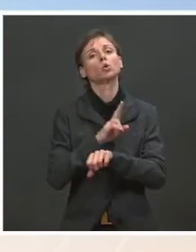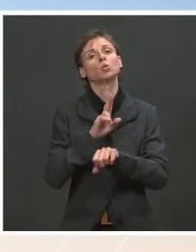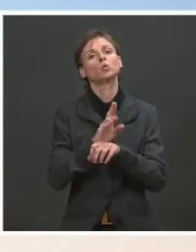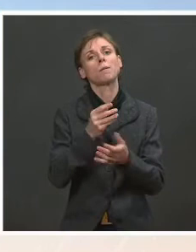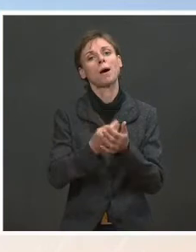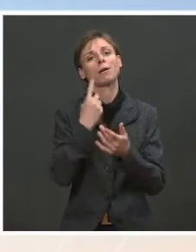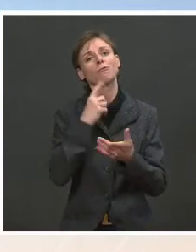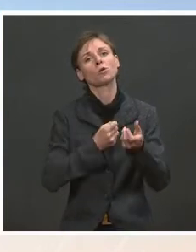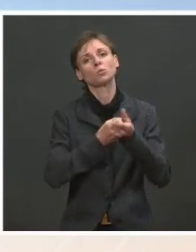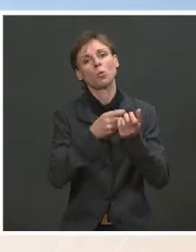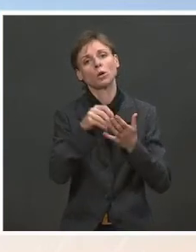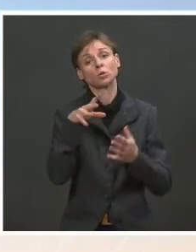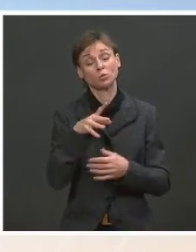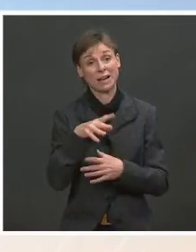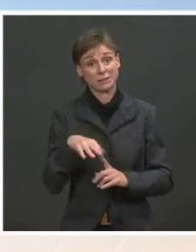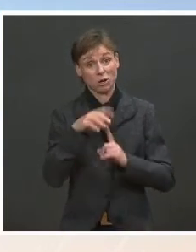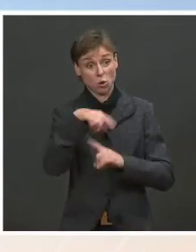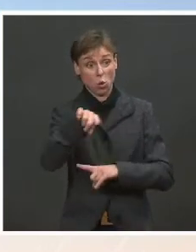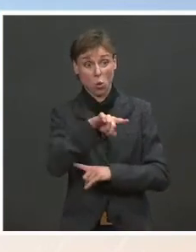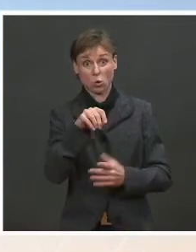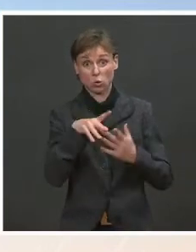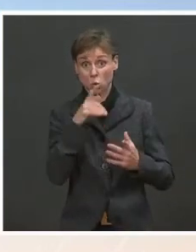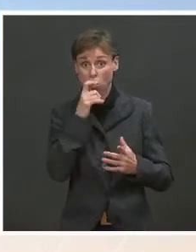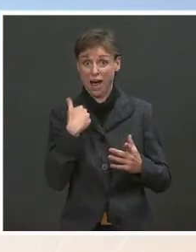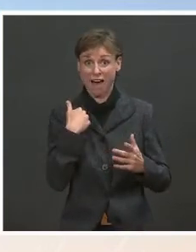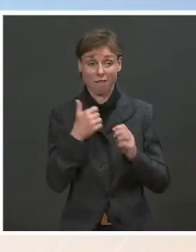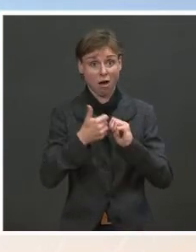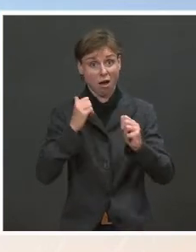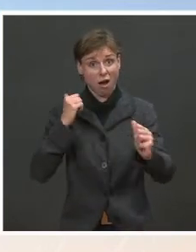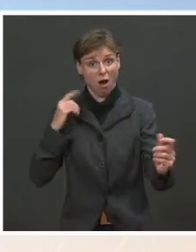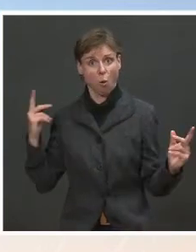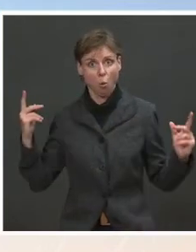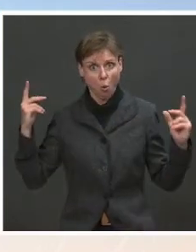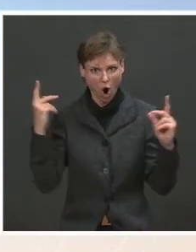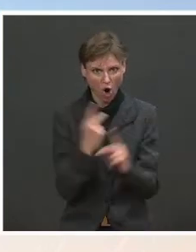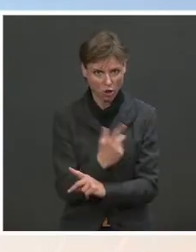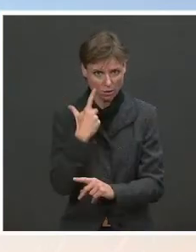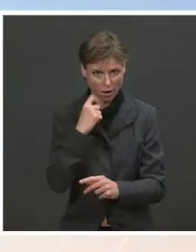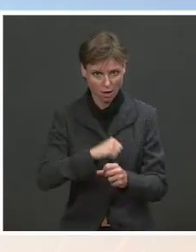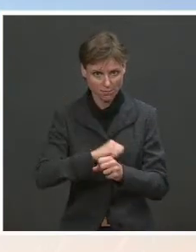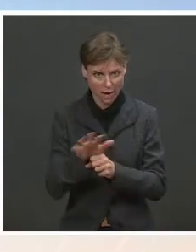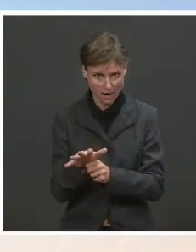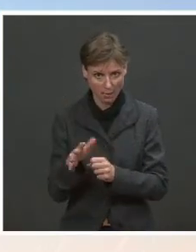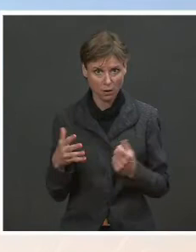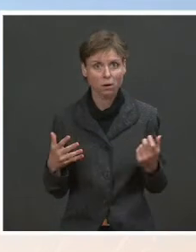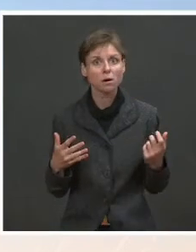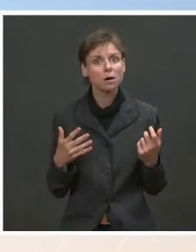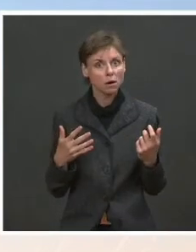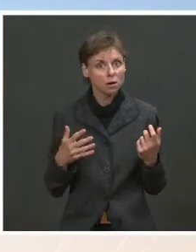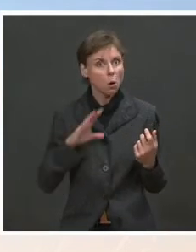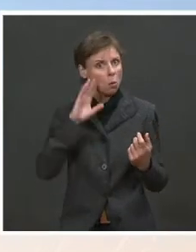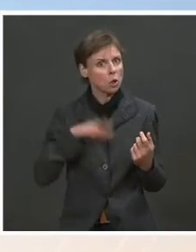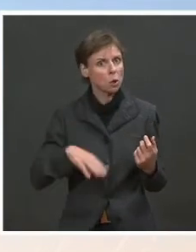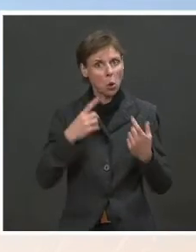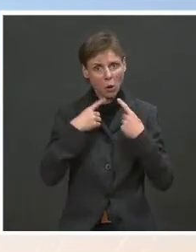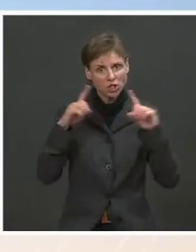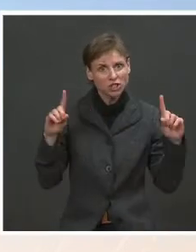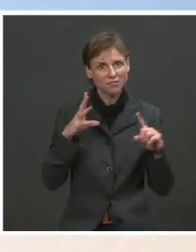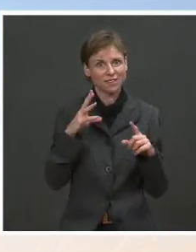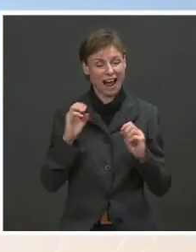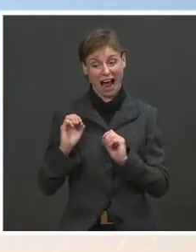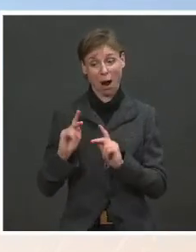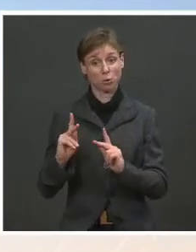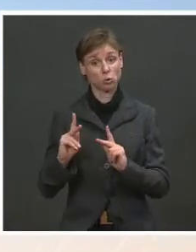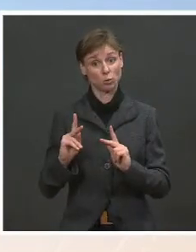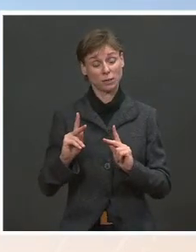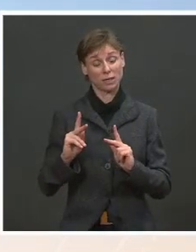have had gaps exacerbated as a result of this pandemic. We know achievement and opportunity gaps have widened, so it's